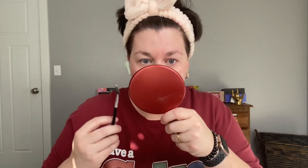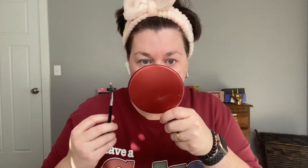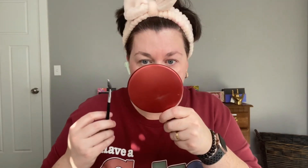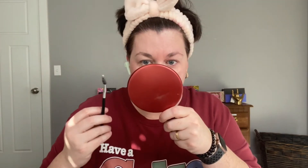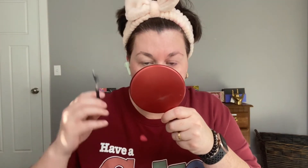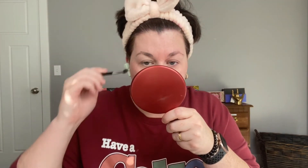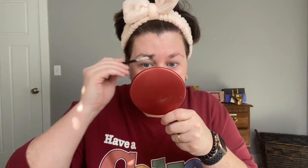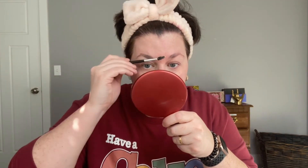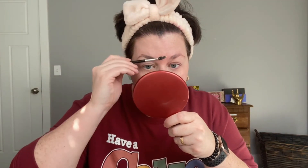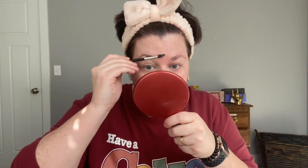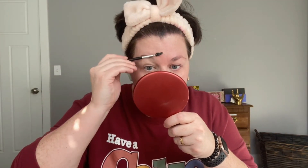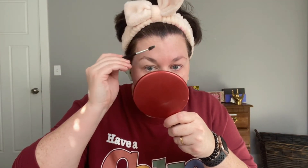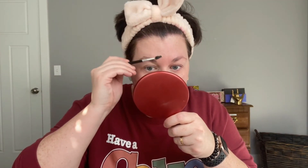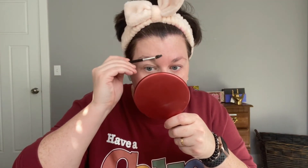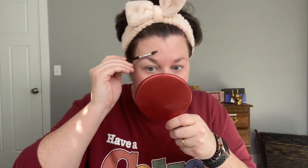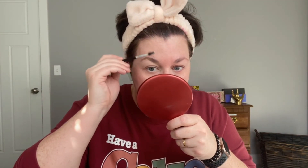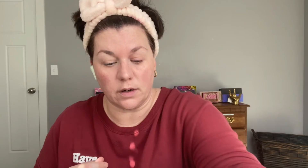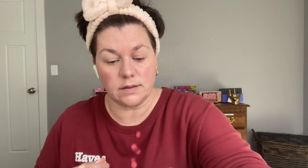I am really, really enjoying that.